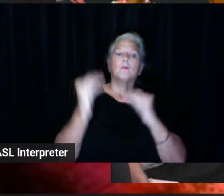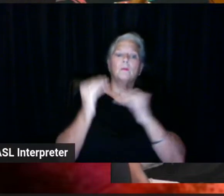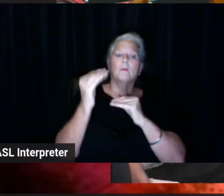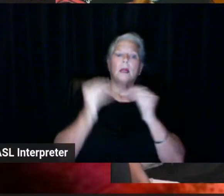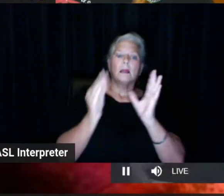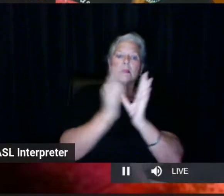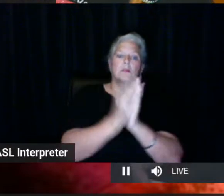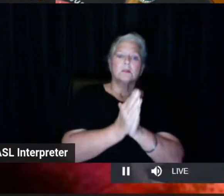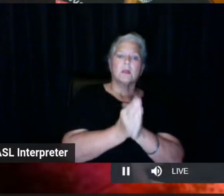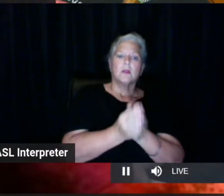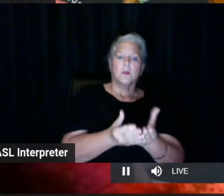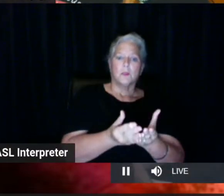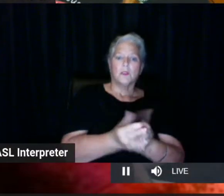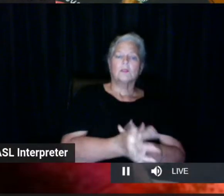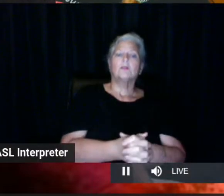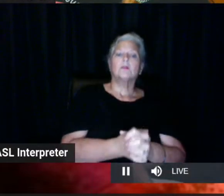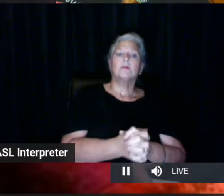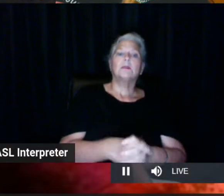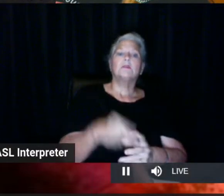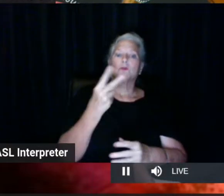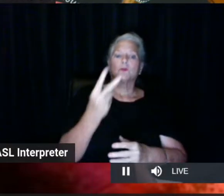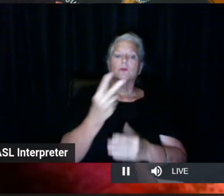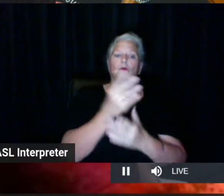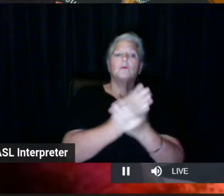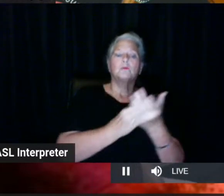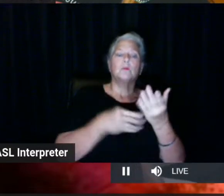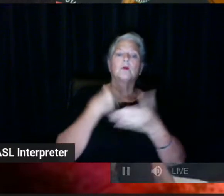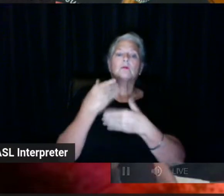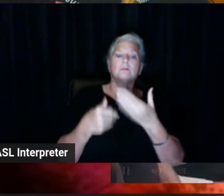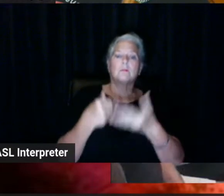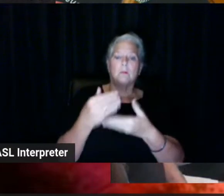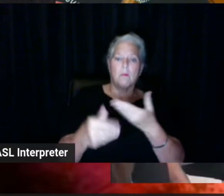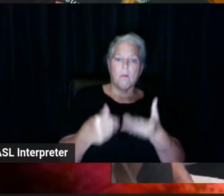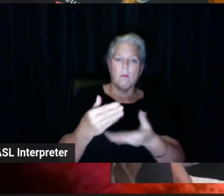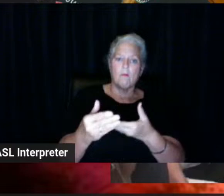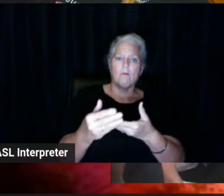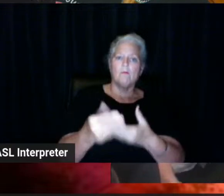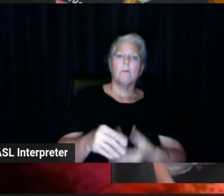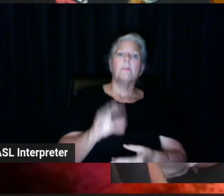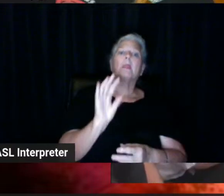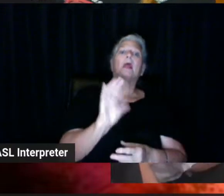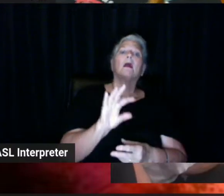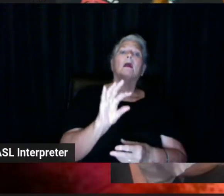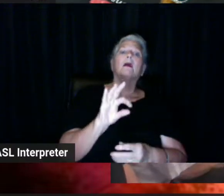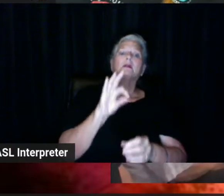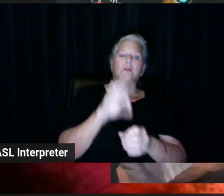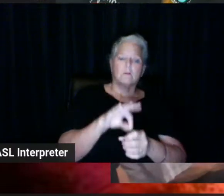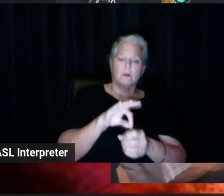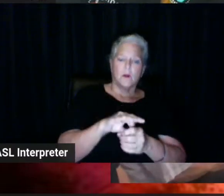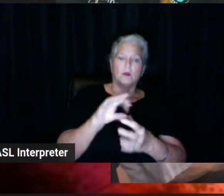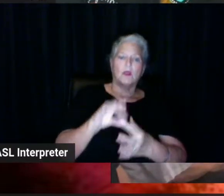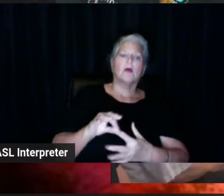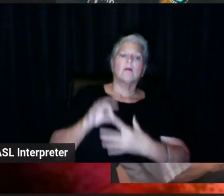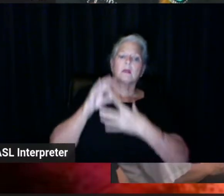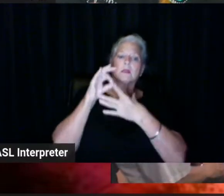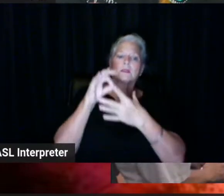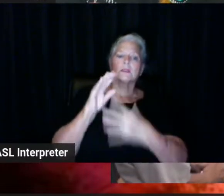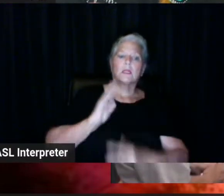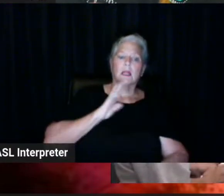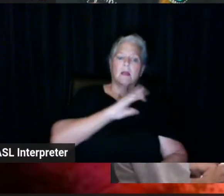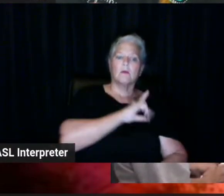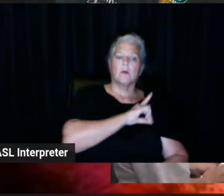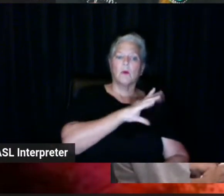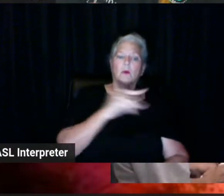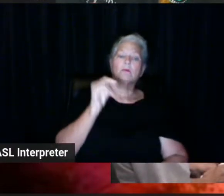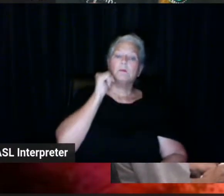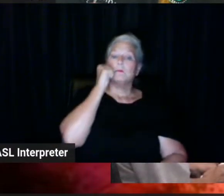a two-part process. It's a vote of the select board, and then tomorrow night we have a vote of the finance committee as